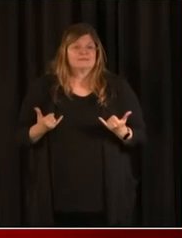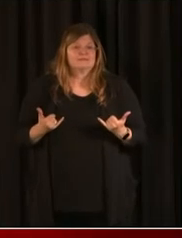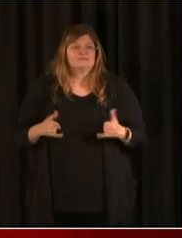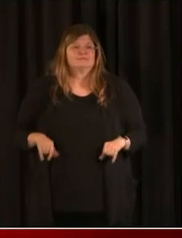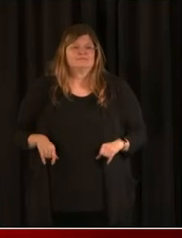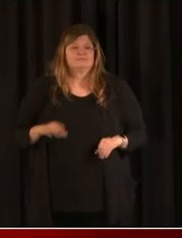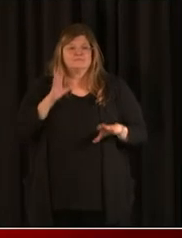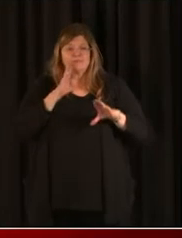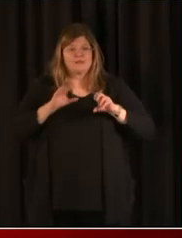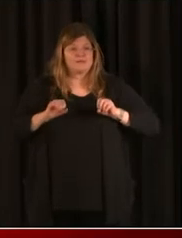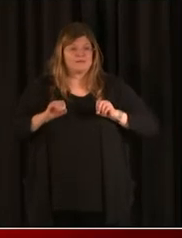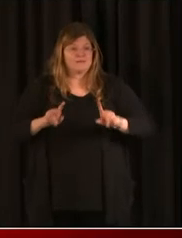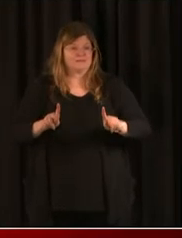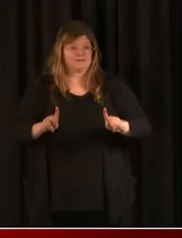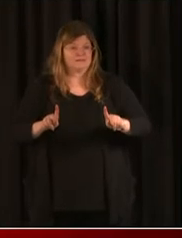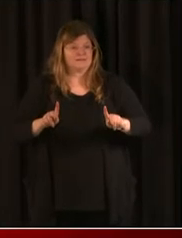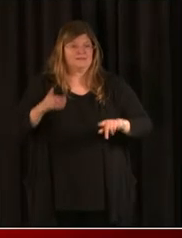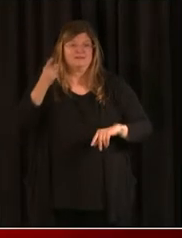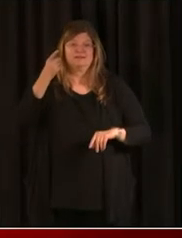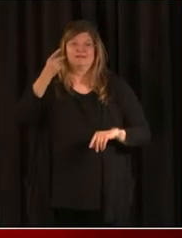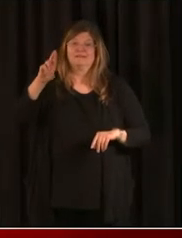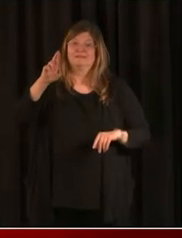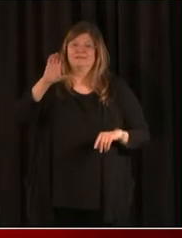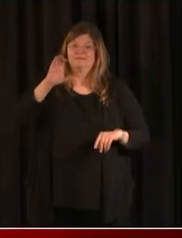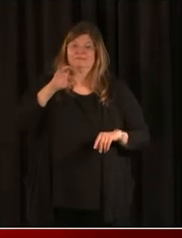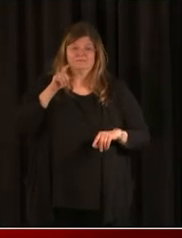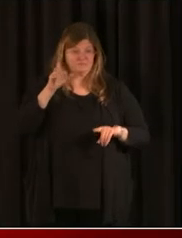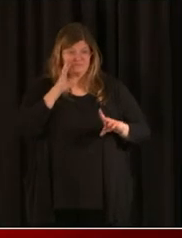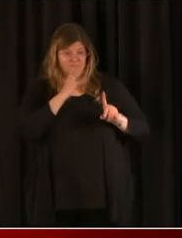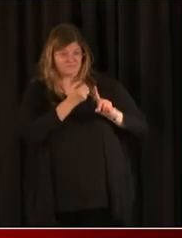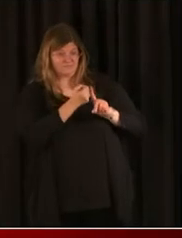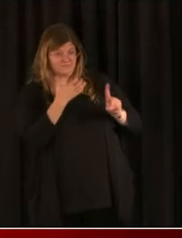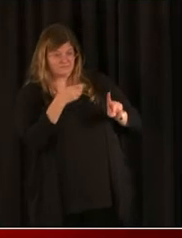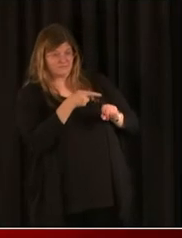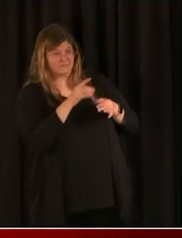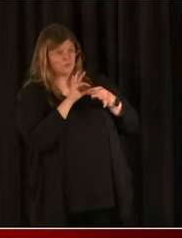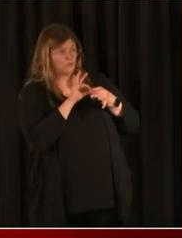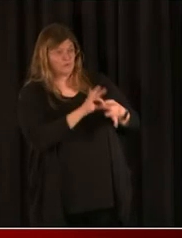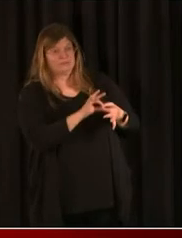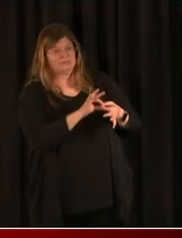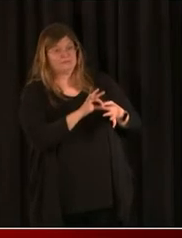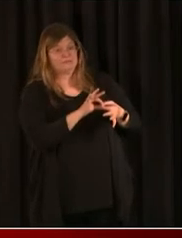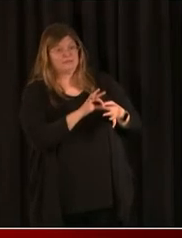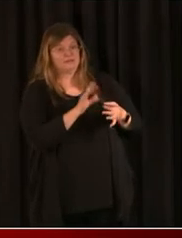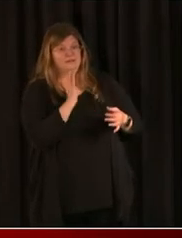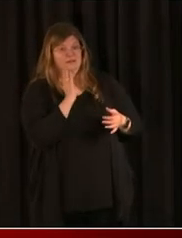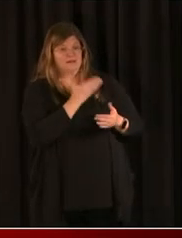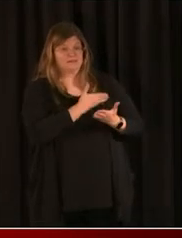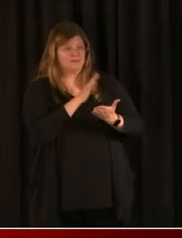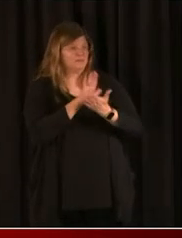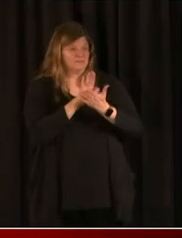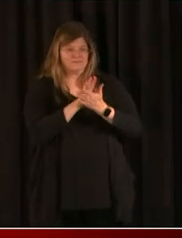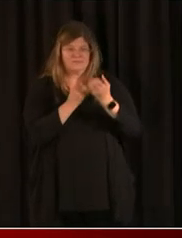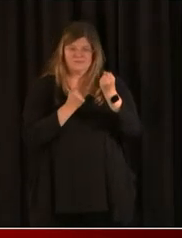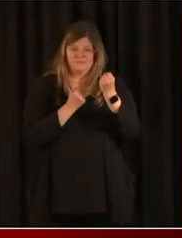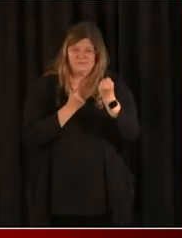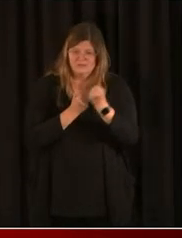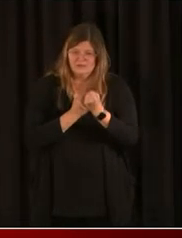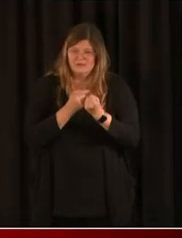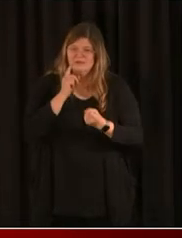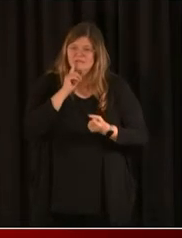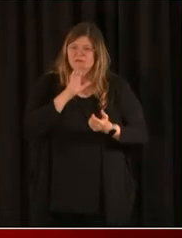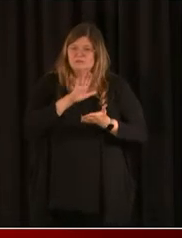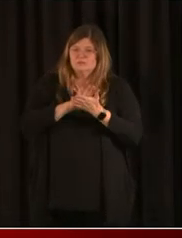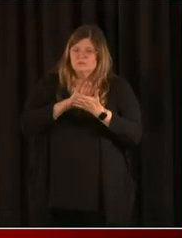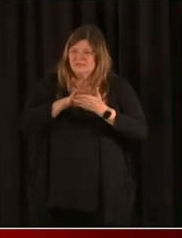from Ms. Colgan, who's going to share a little bit more about the way that we're thinking about our academic supports for students in the